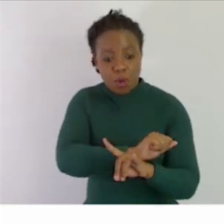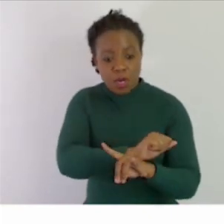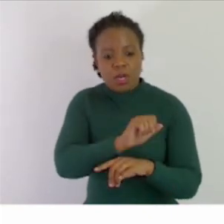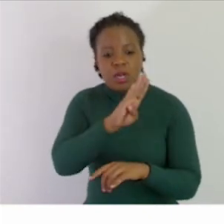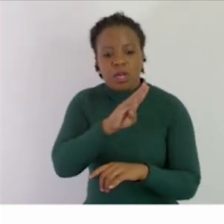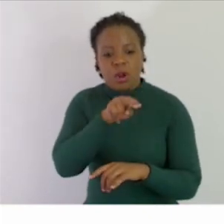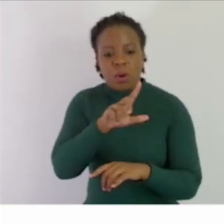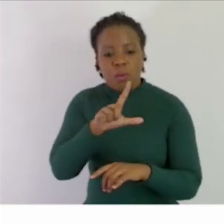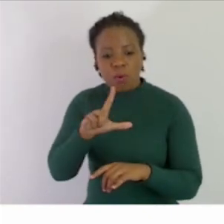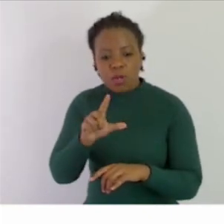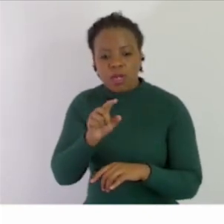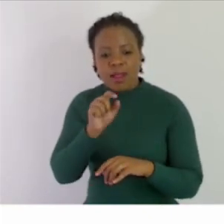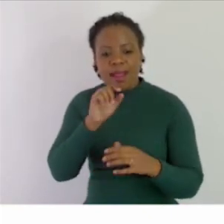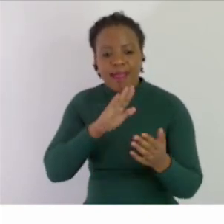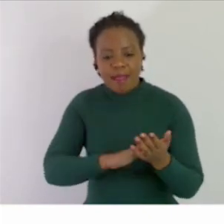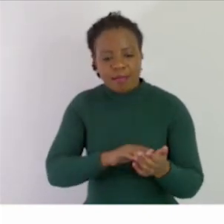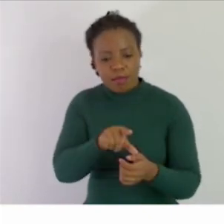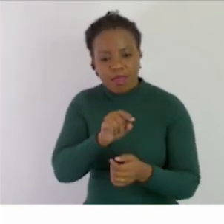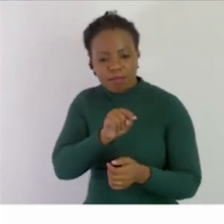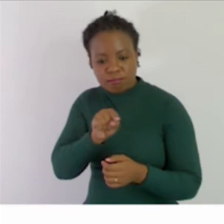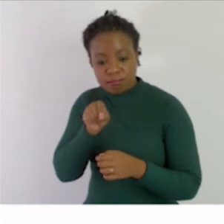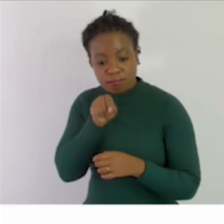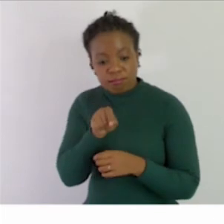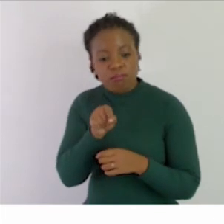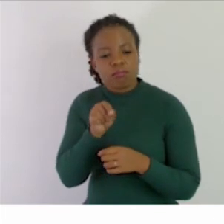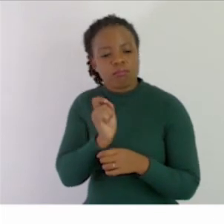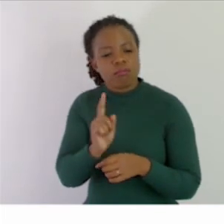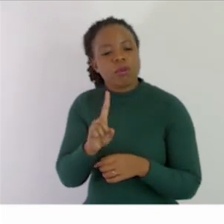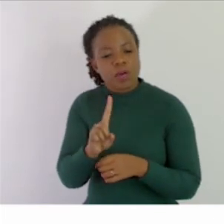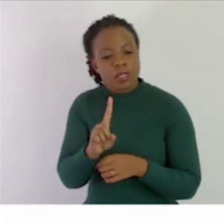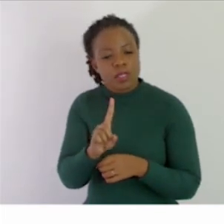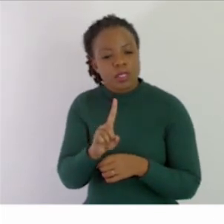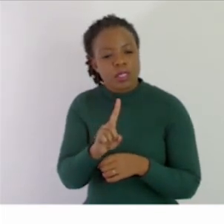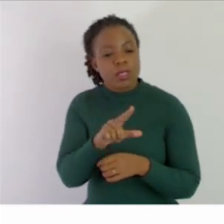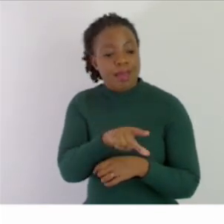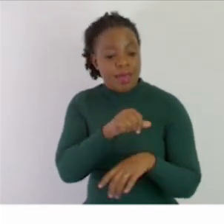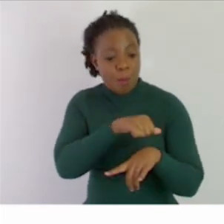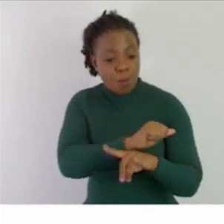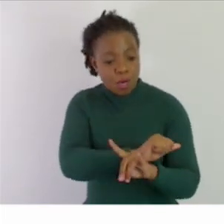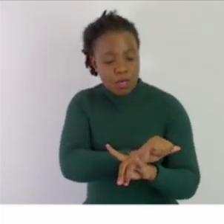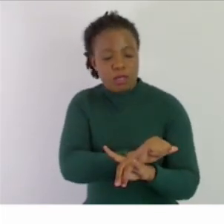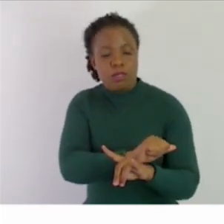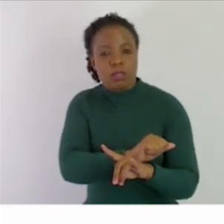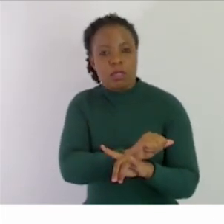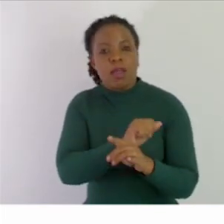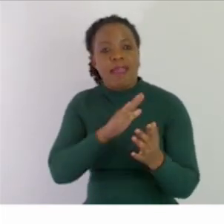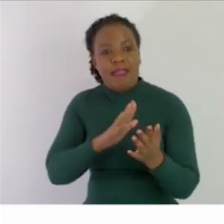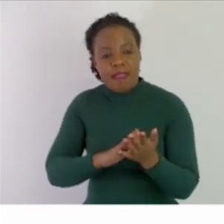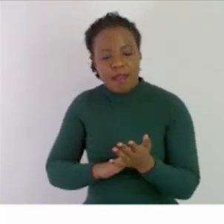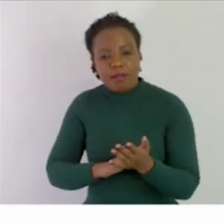the dash. If I were you, I was going to say the bull and the